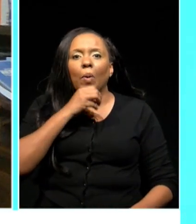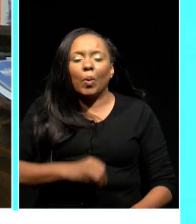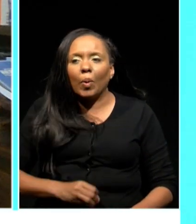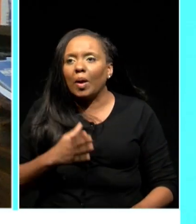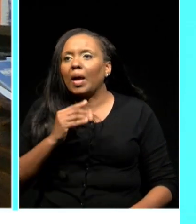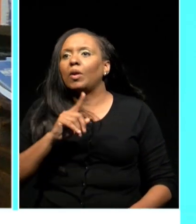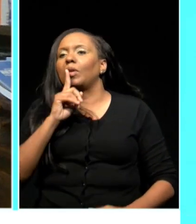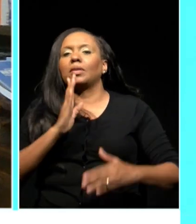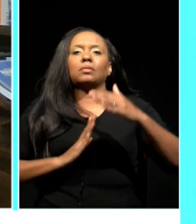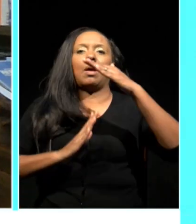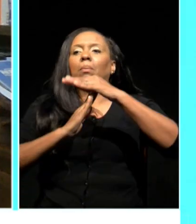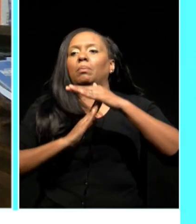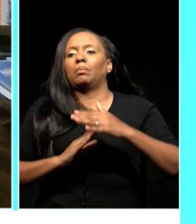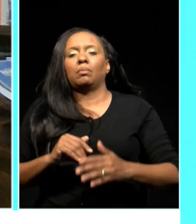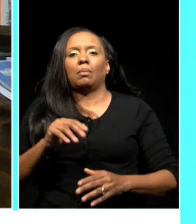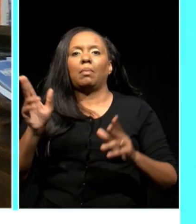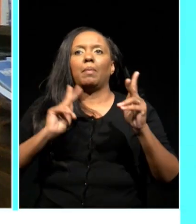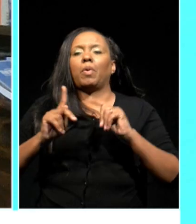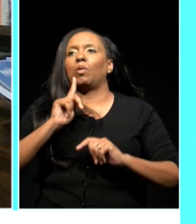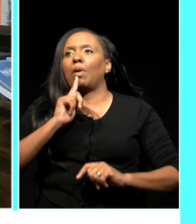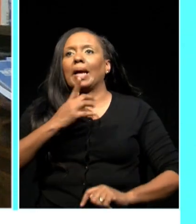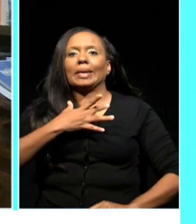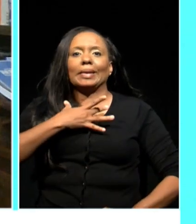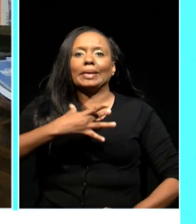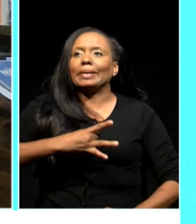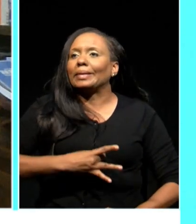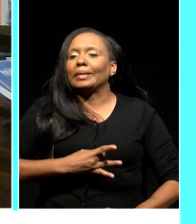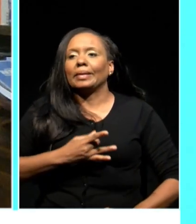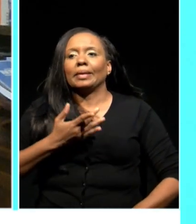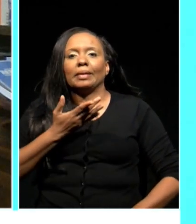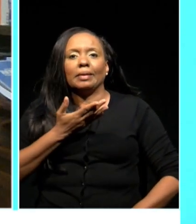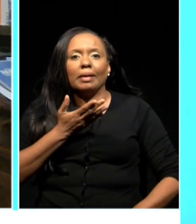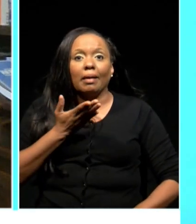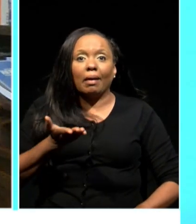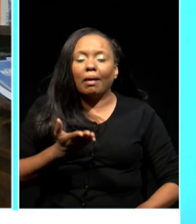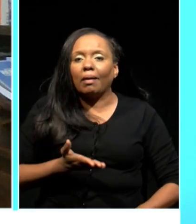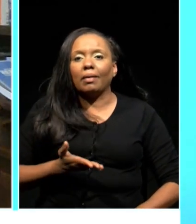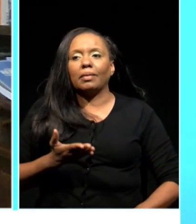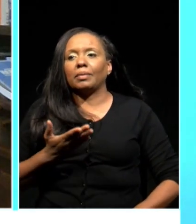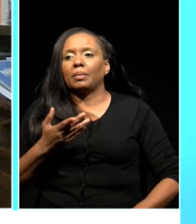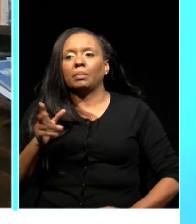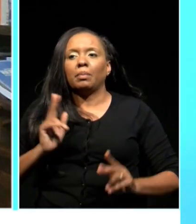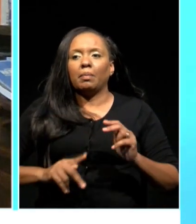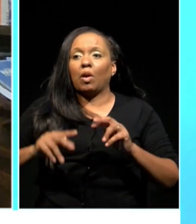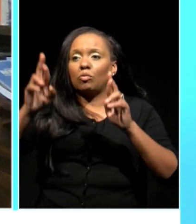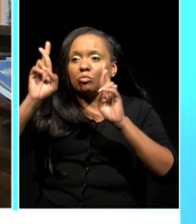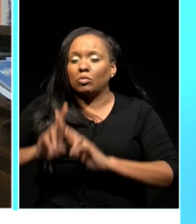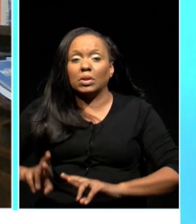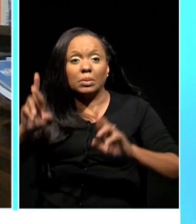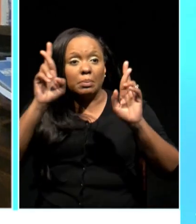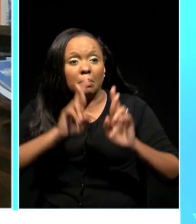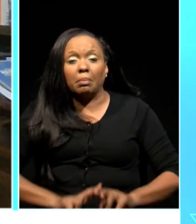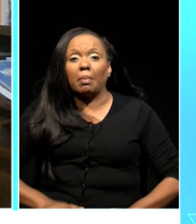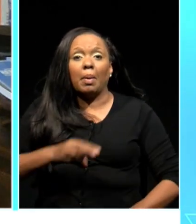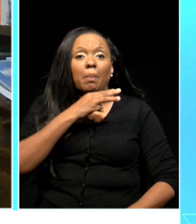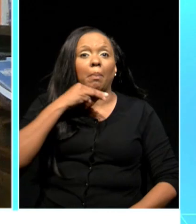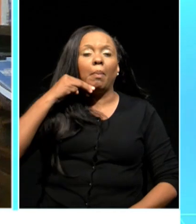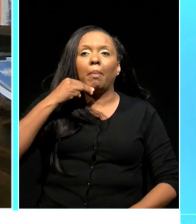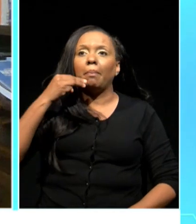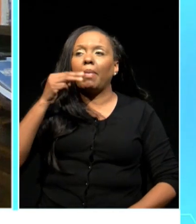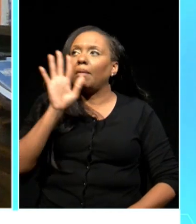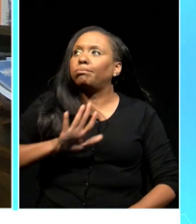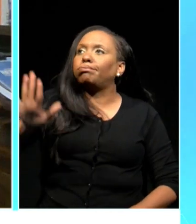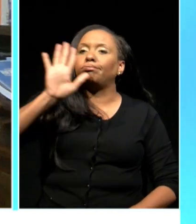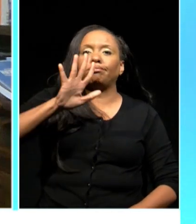well. She's one of the most popular political leaders in Barbados ever. I think she's the most respected, certainly internationally and regionally.